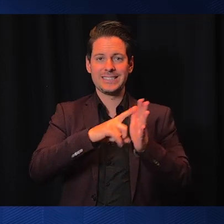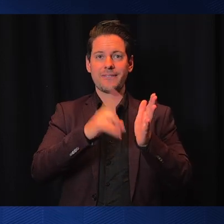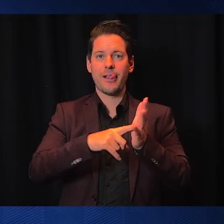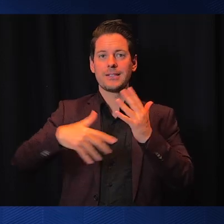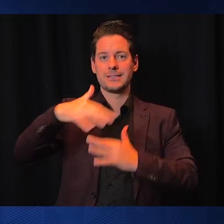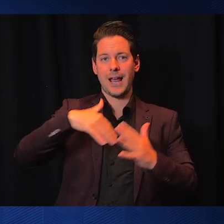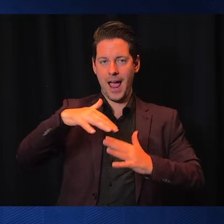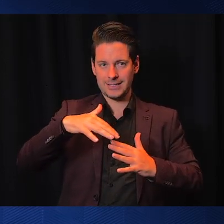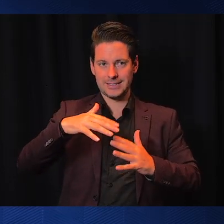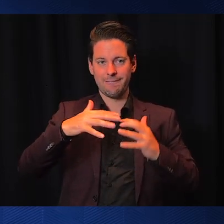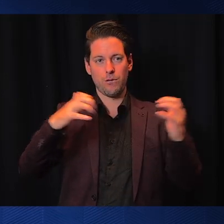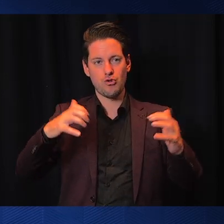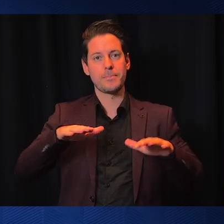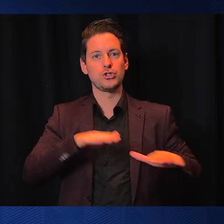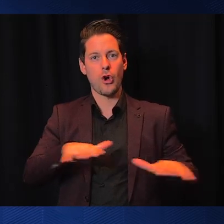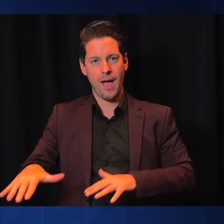Tonga.